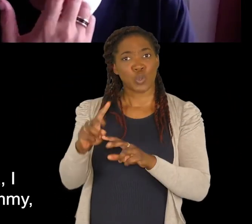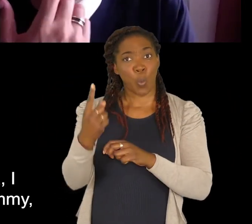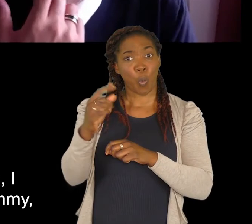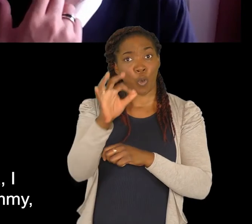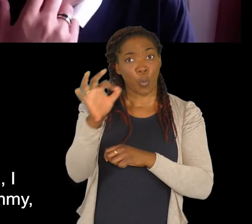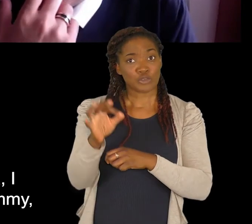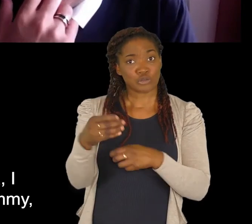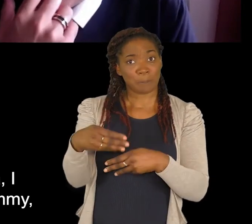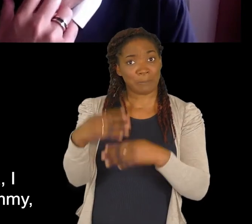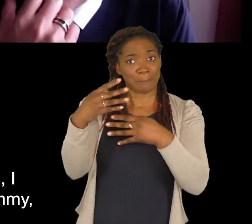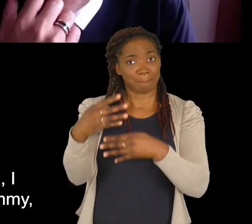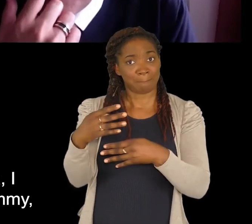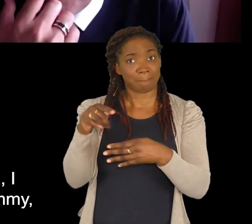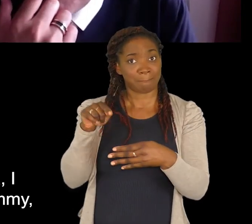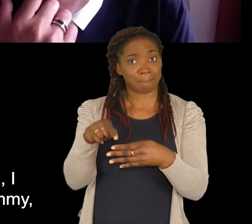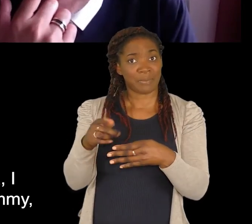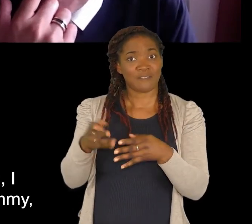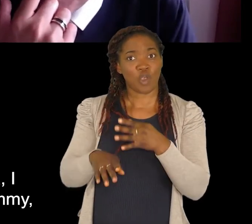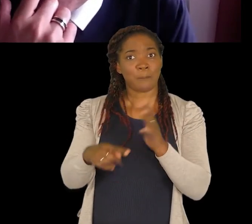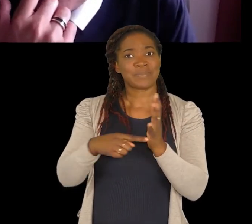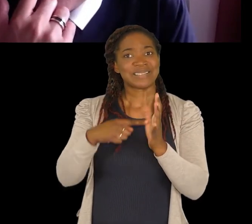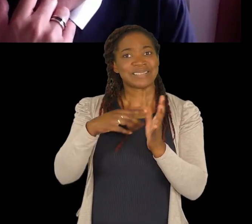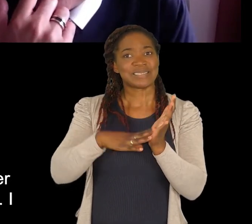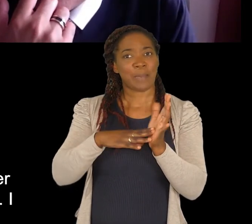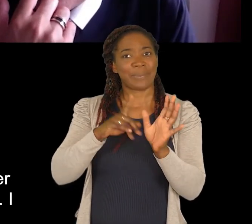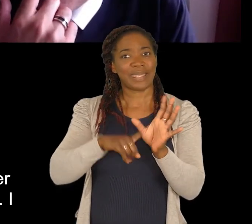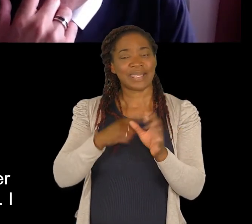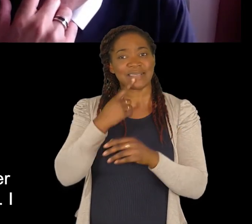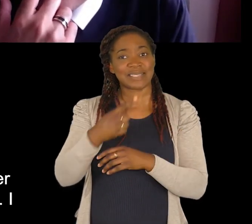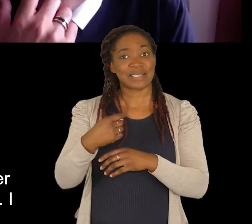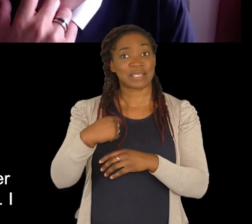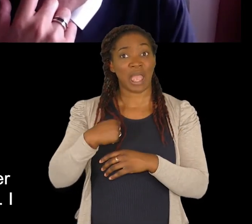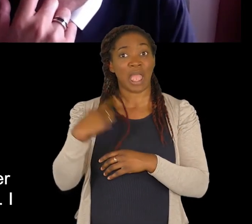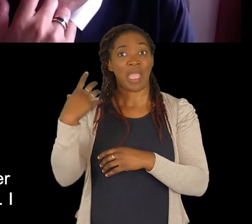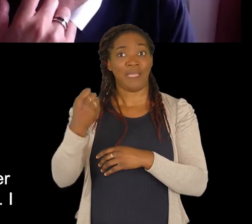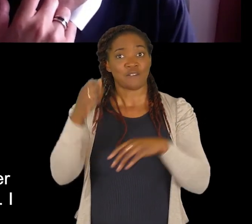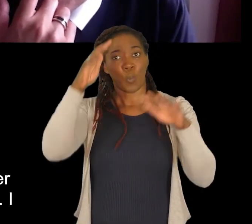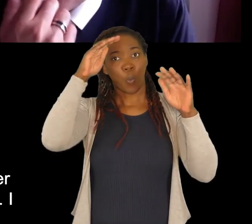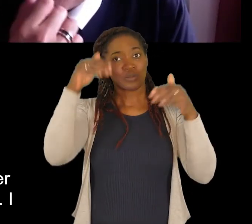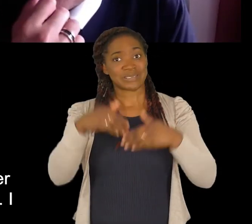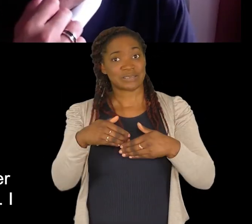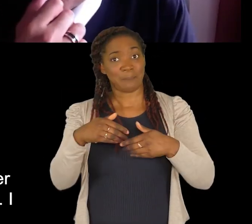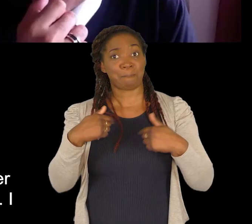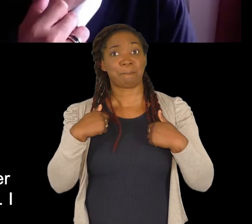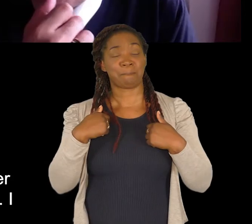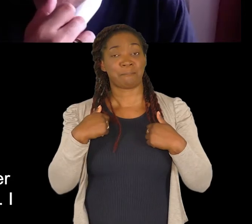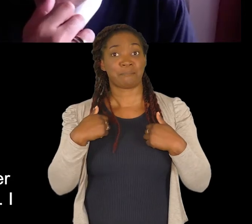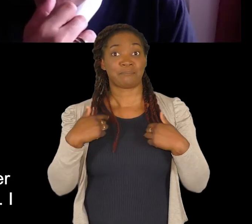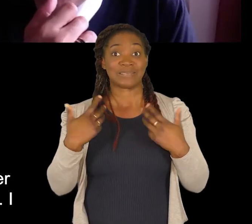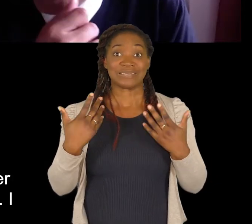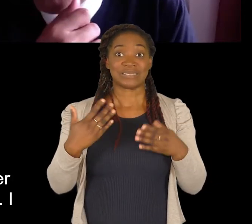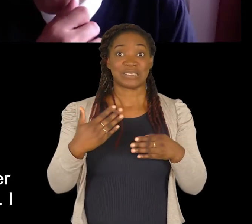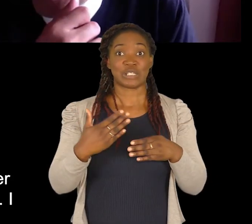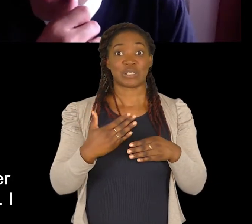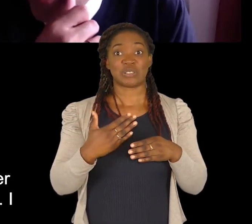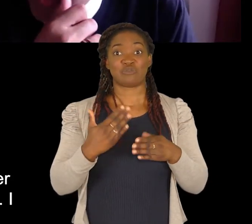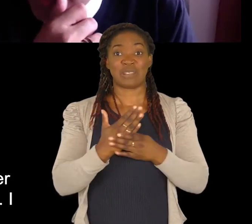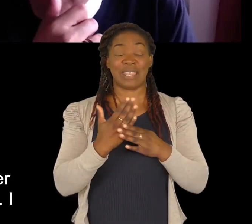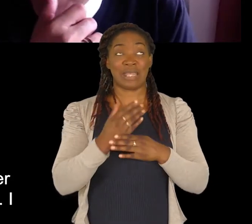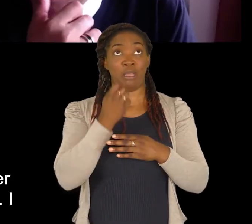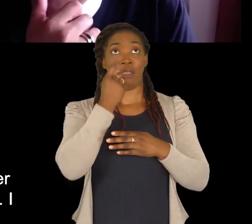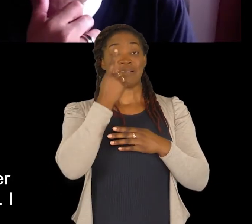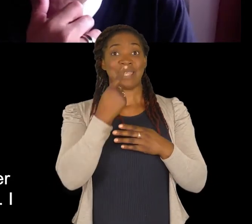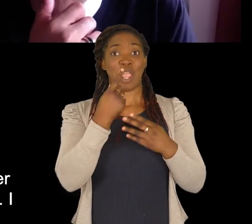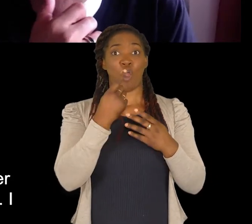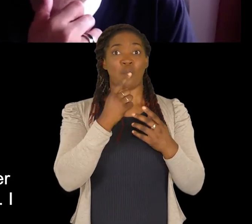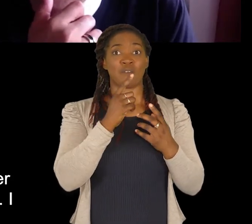a question here. Is it from Tammy? It says, I have autism. Even as a career coach, I find the idea of